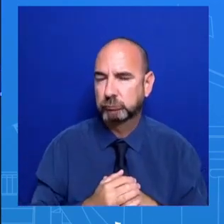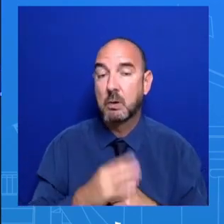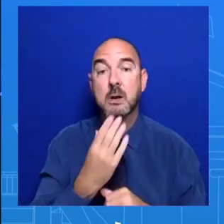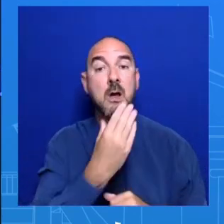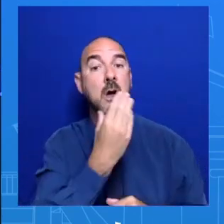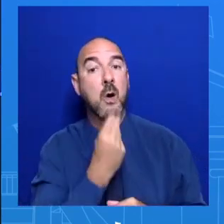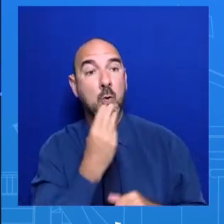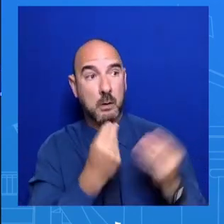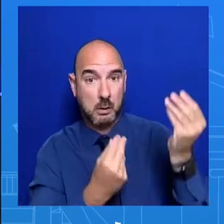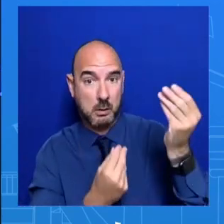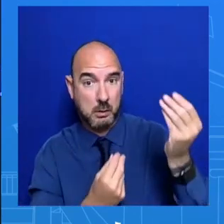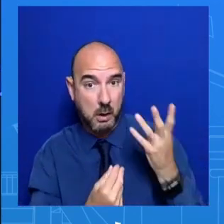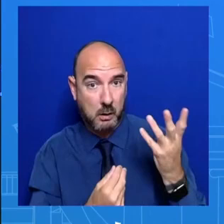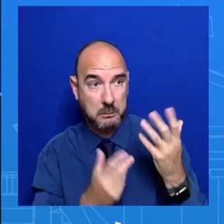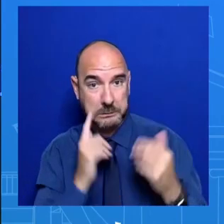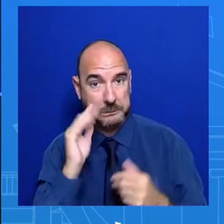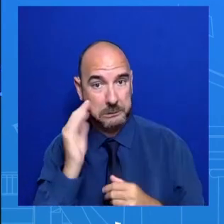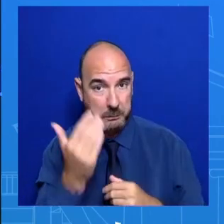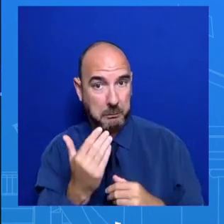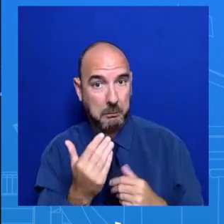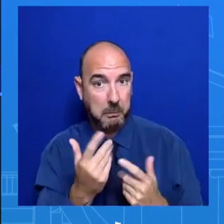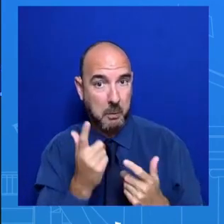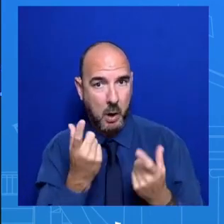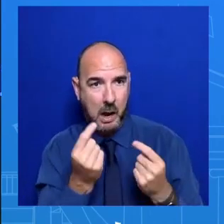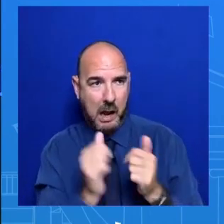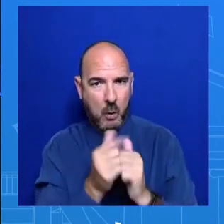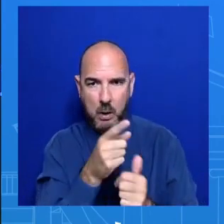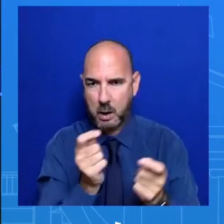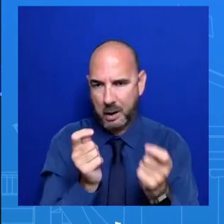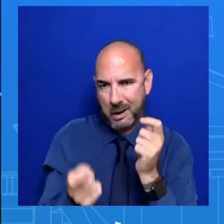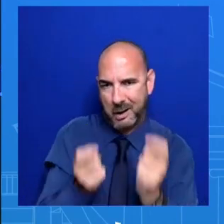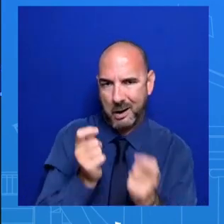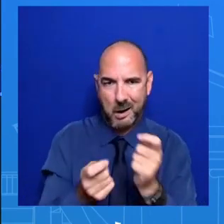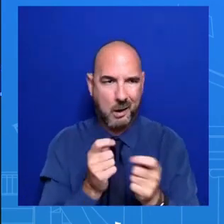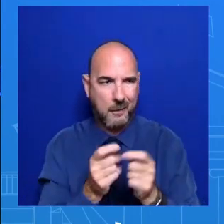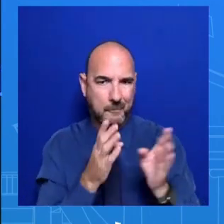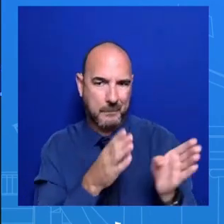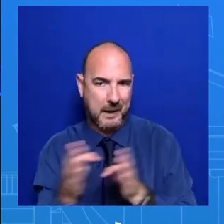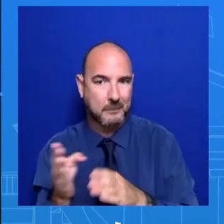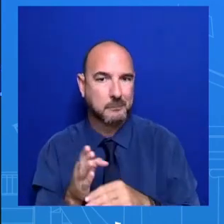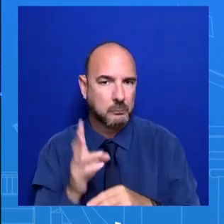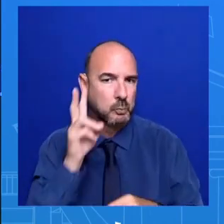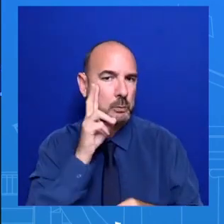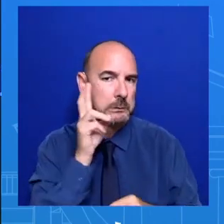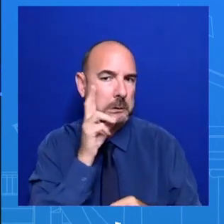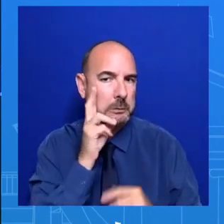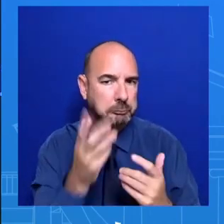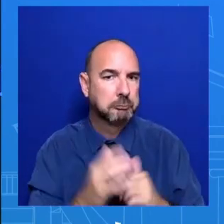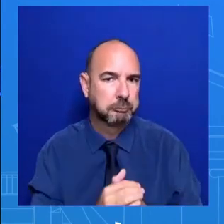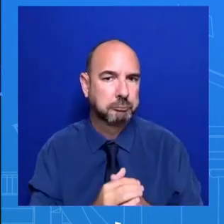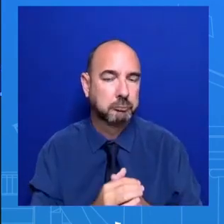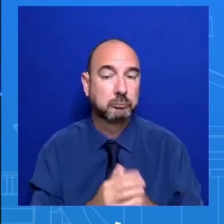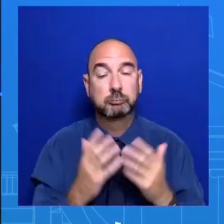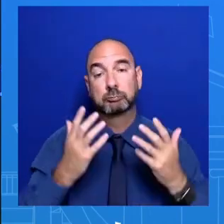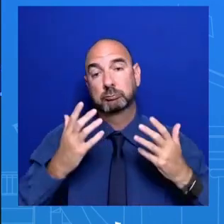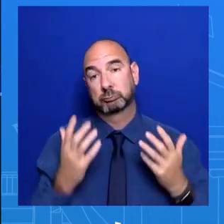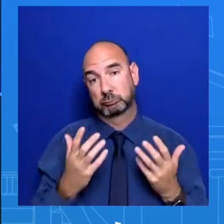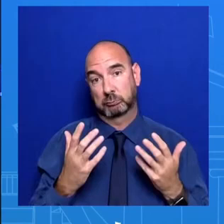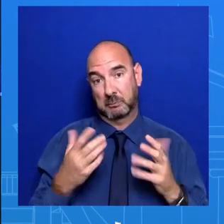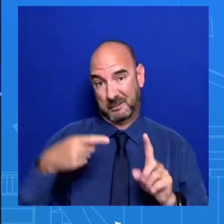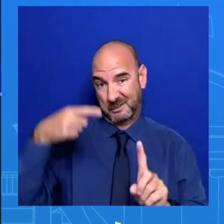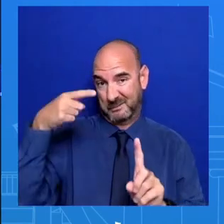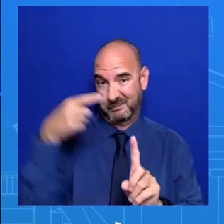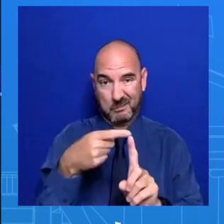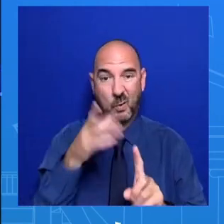approach, in part based on concerns that we have expressed to them. So this is something that will be a continuing source of engagement